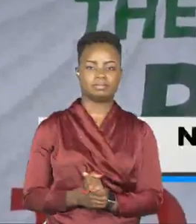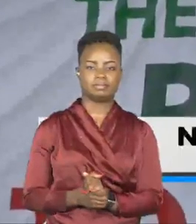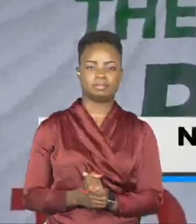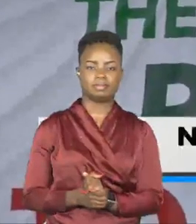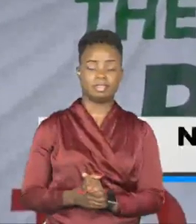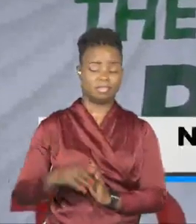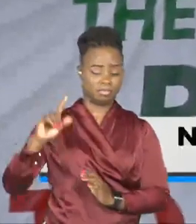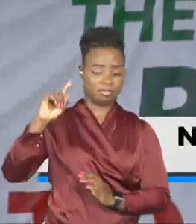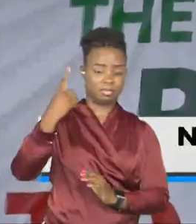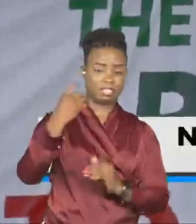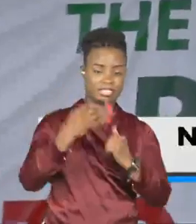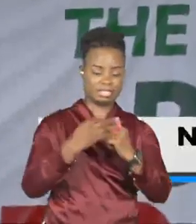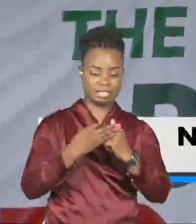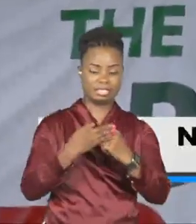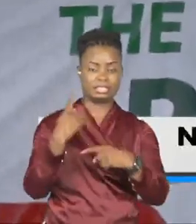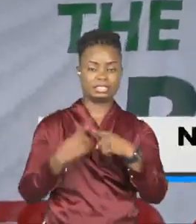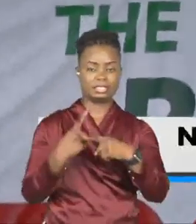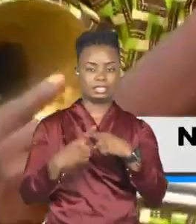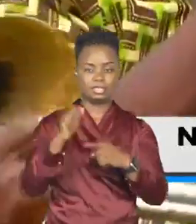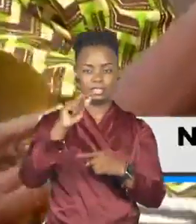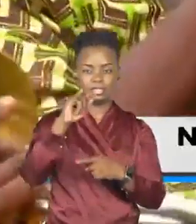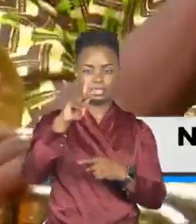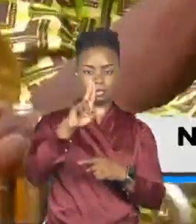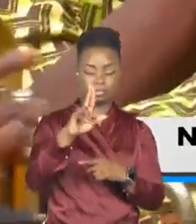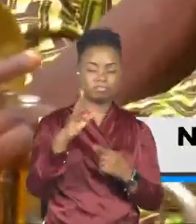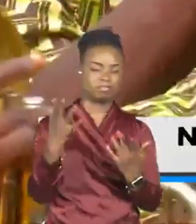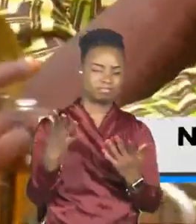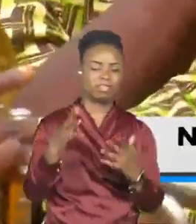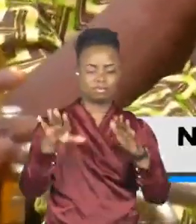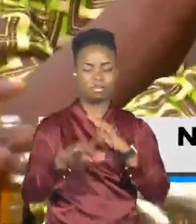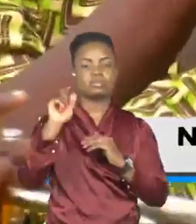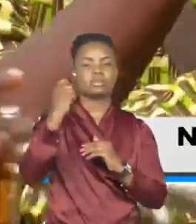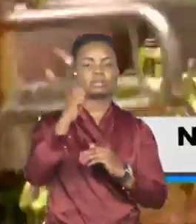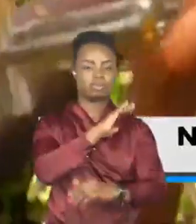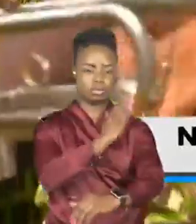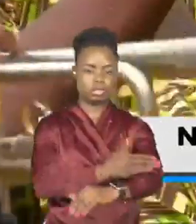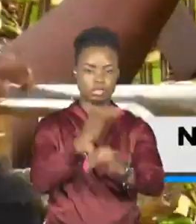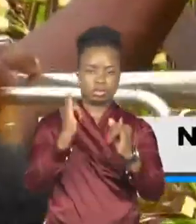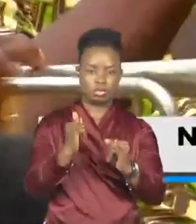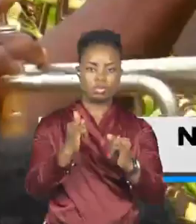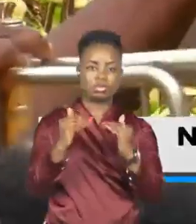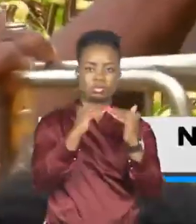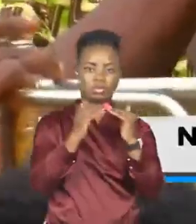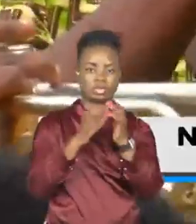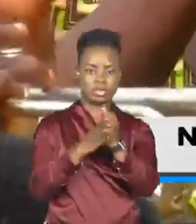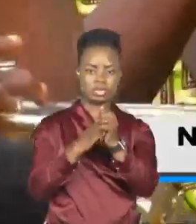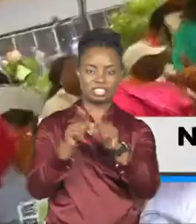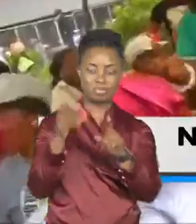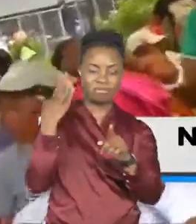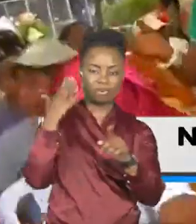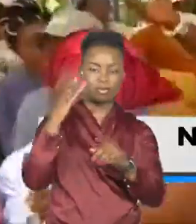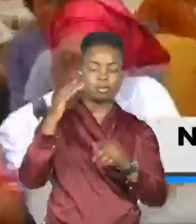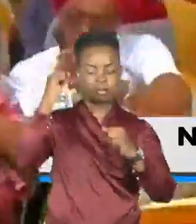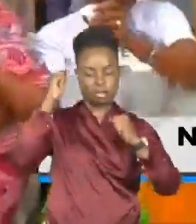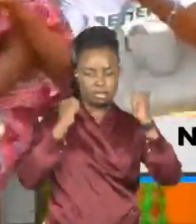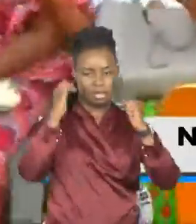For the first 8 of those years, Atiku served as vice president to Nigeria's new democratic leader and former military head of